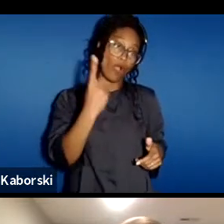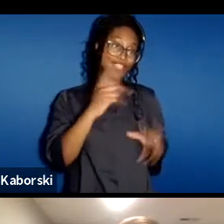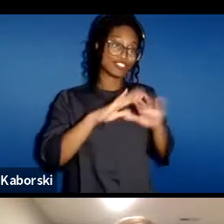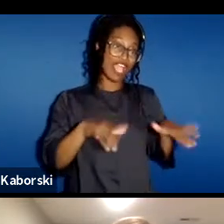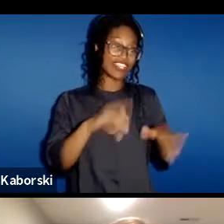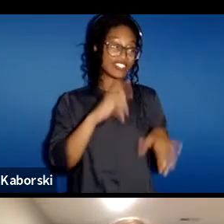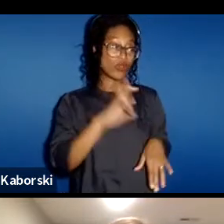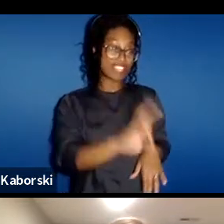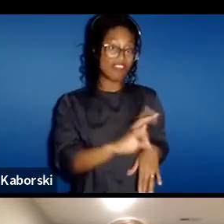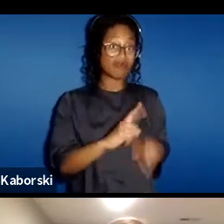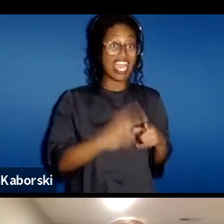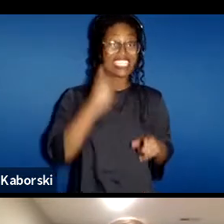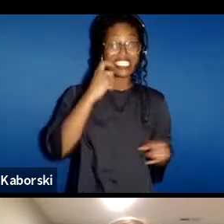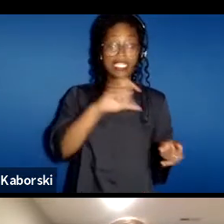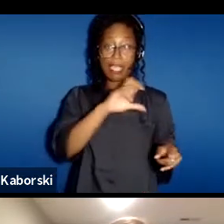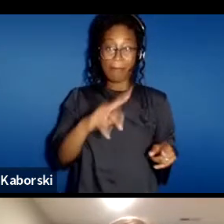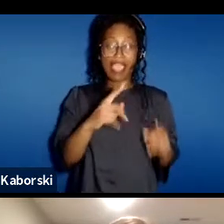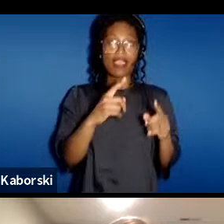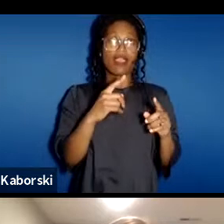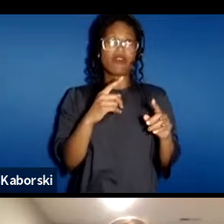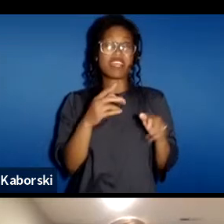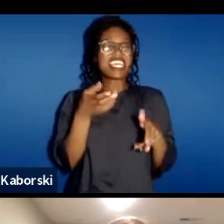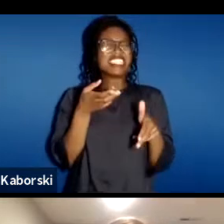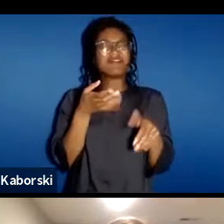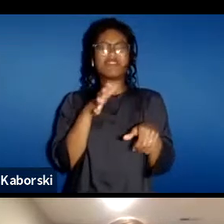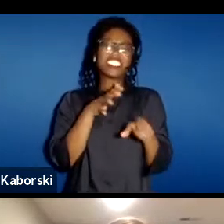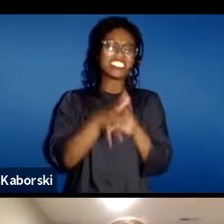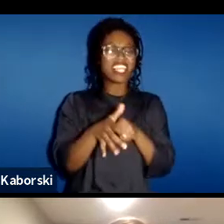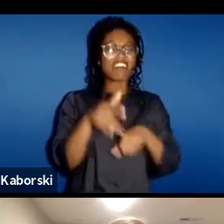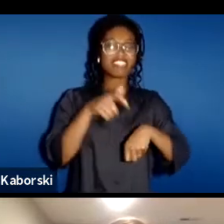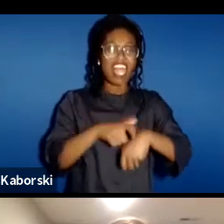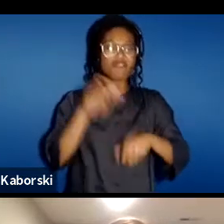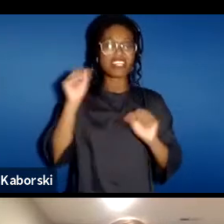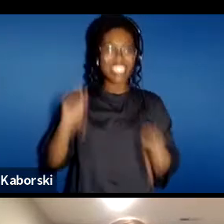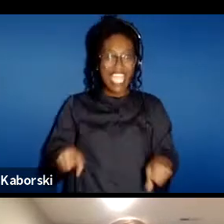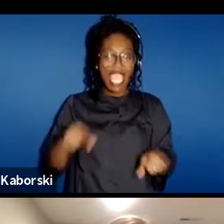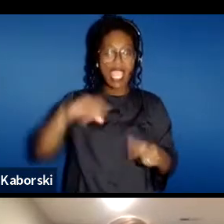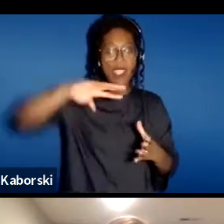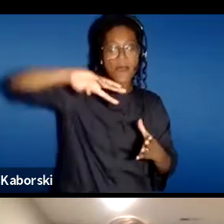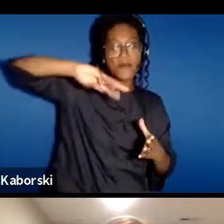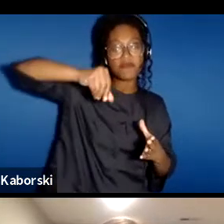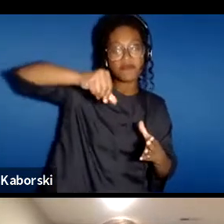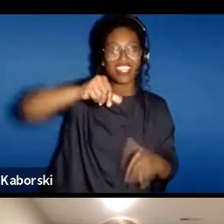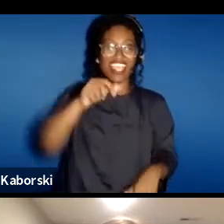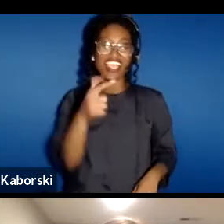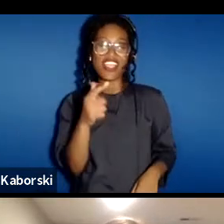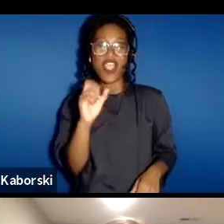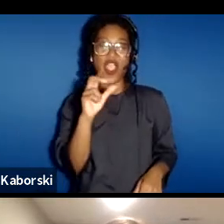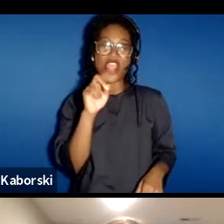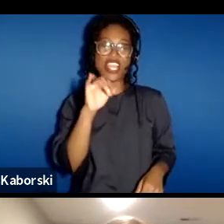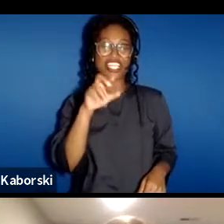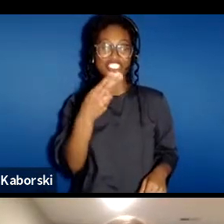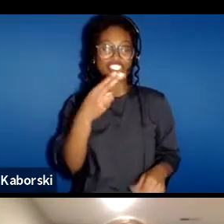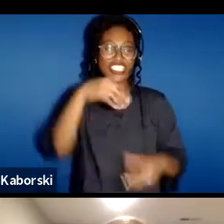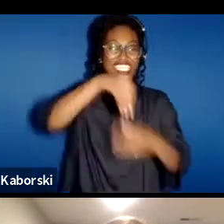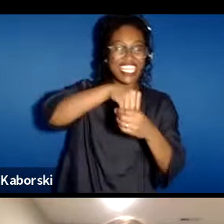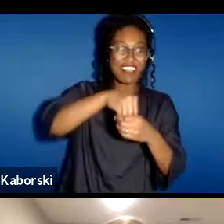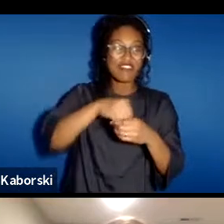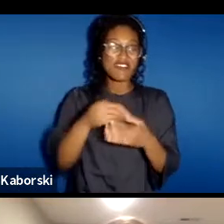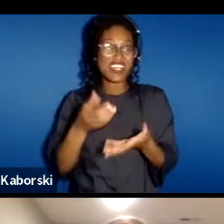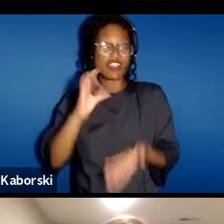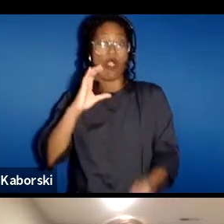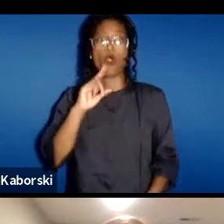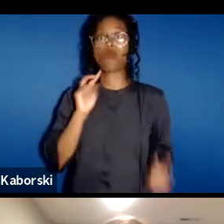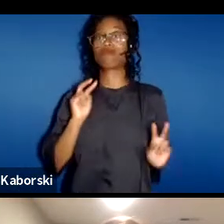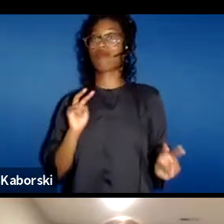I just got back to have enough time in my life where I can put the garnish in the drink. You know? I can't wait for